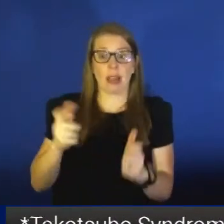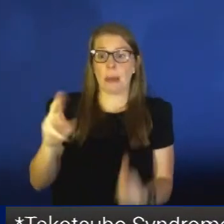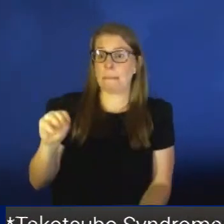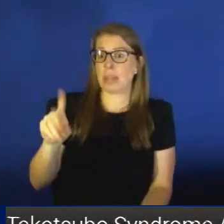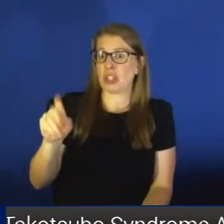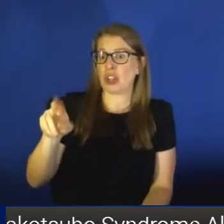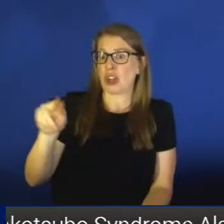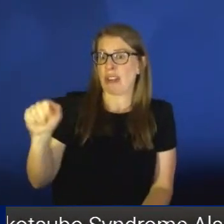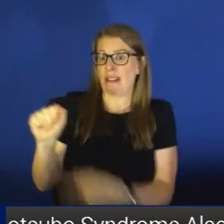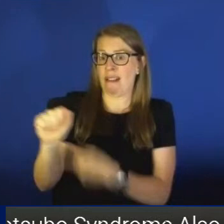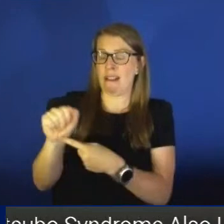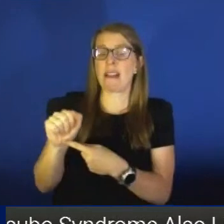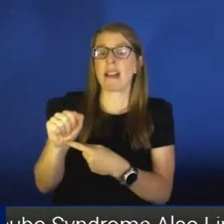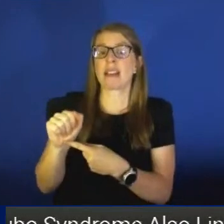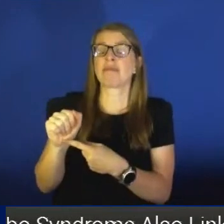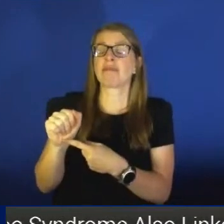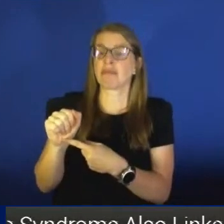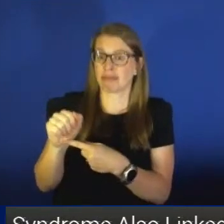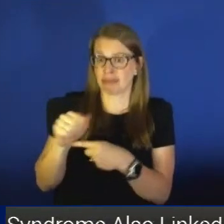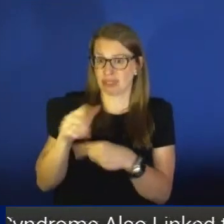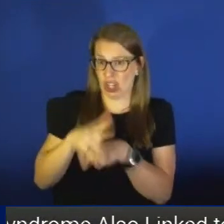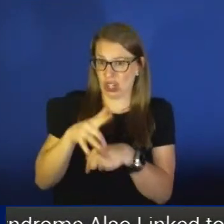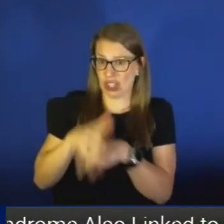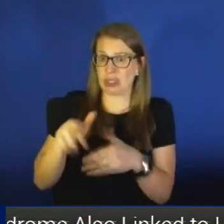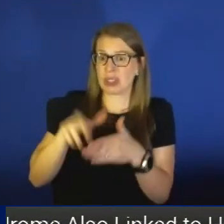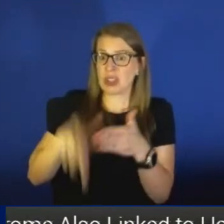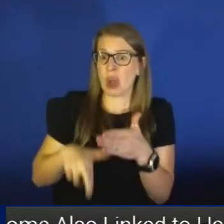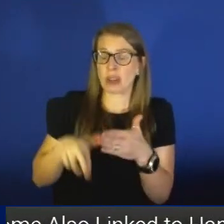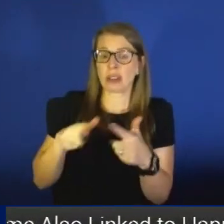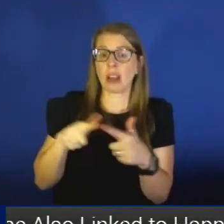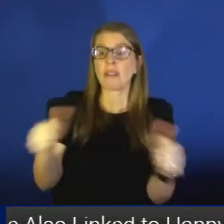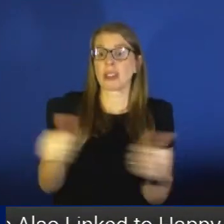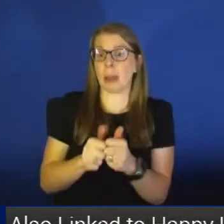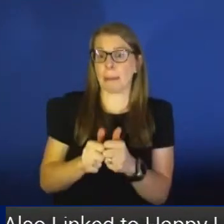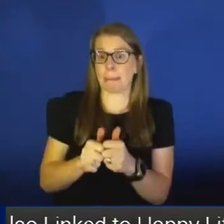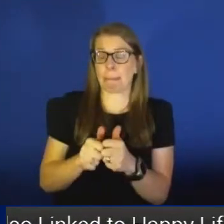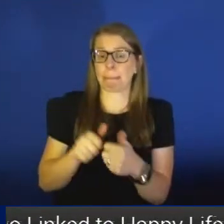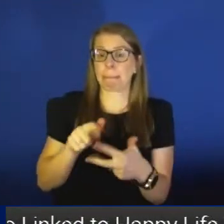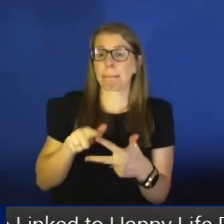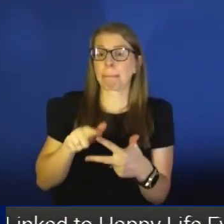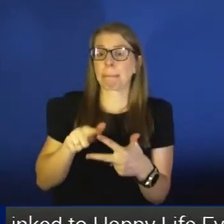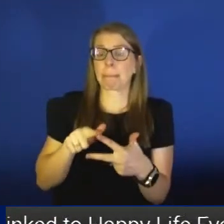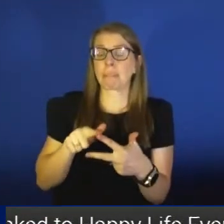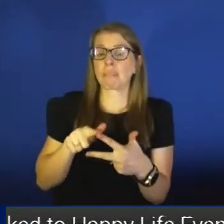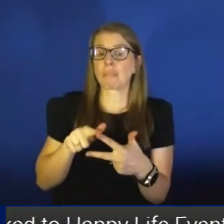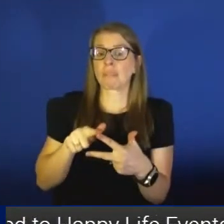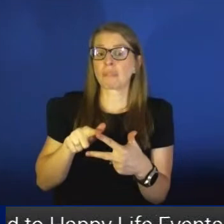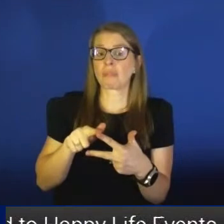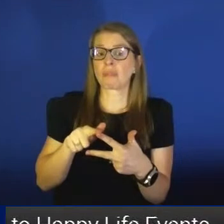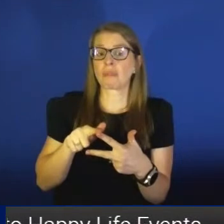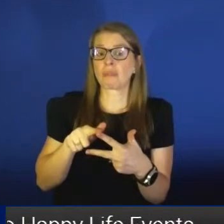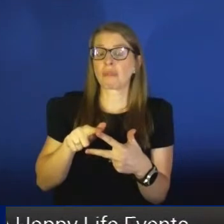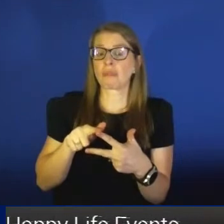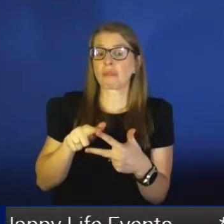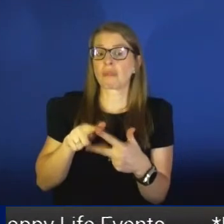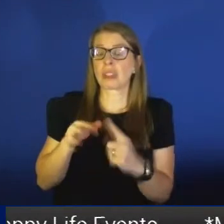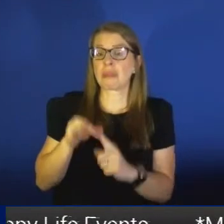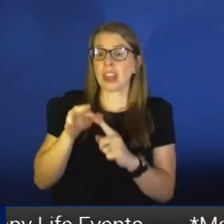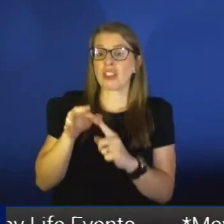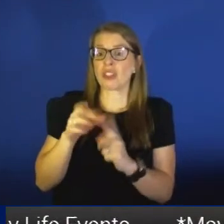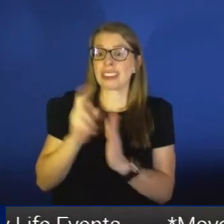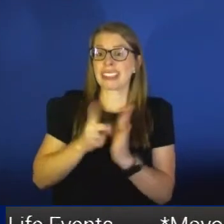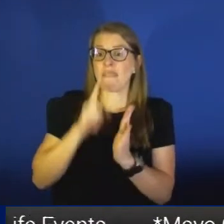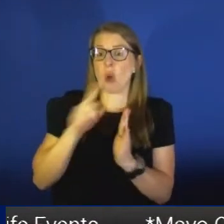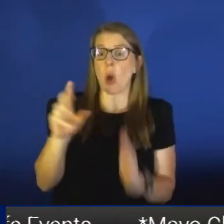preliminary results of some of their vaccines that look at a combination with both special design for Omicron as well as